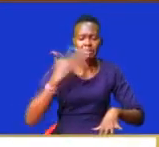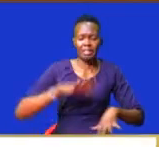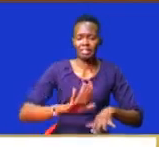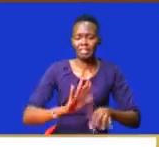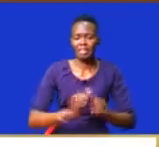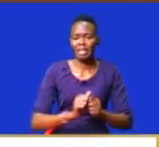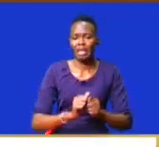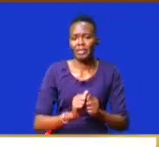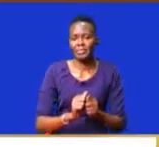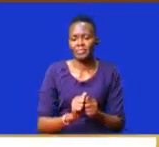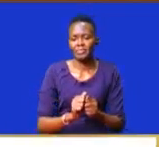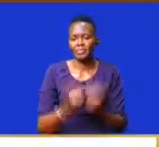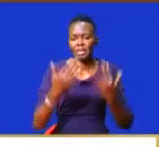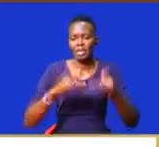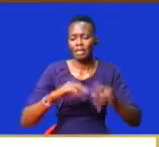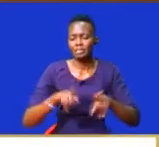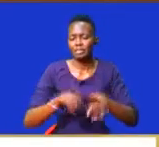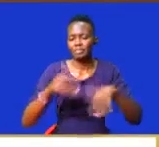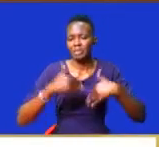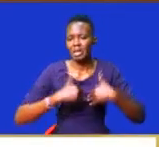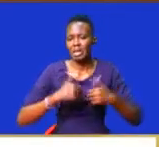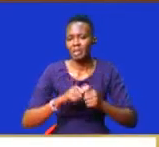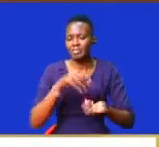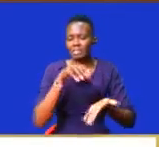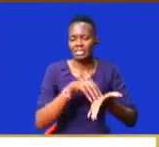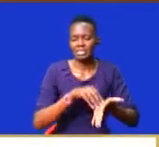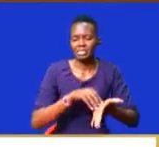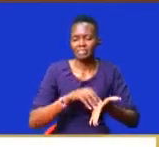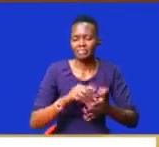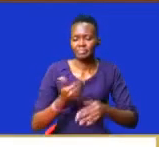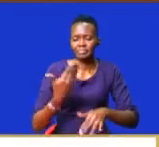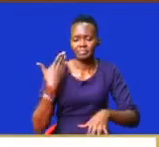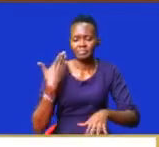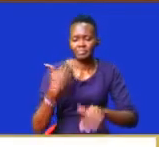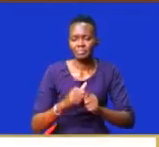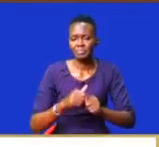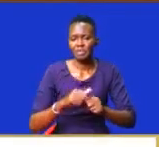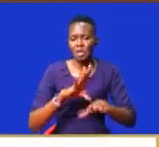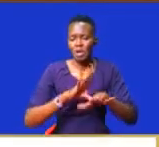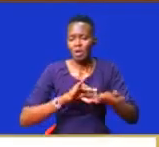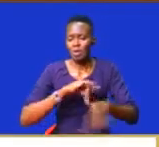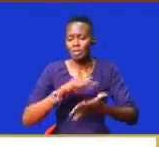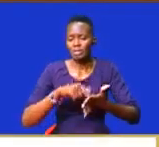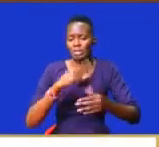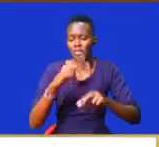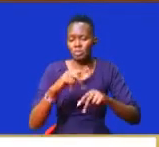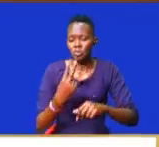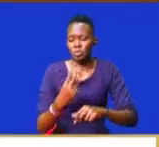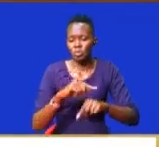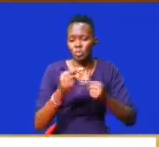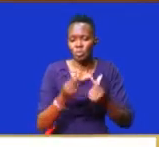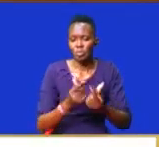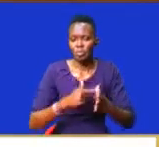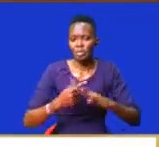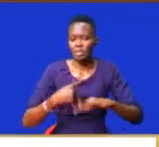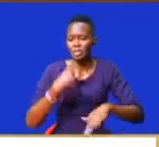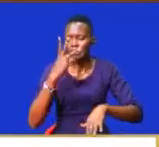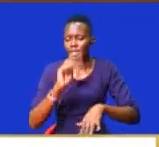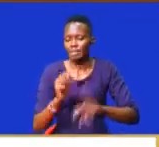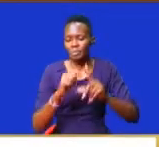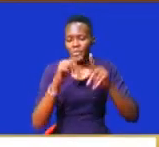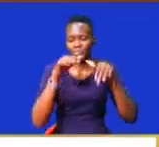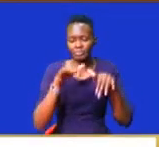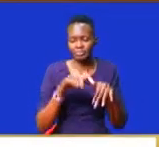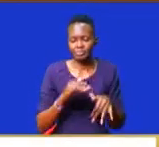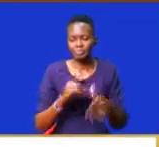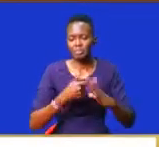ma pile mo gru. O se bi do kalu yo lu buji ki, jutu ni kalu mo gru, gru beri mo lesu. Ma ni si gru mo s, mo gru yero, mo